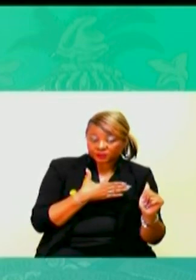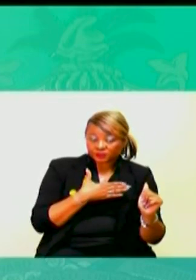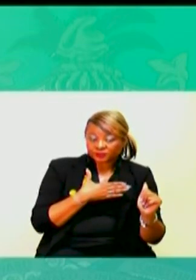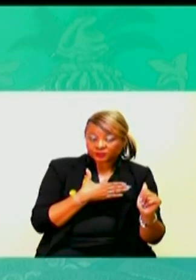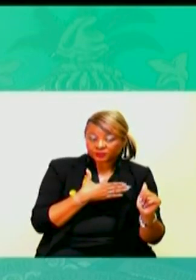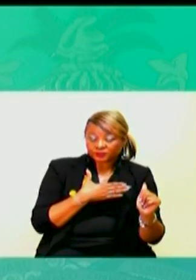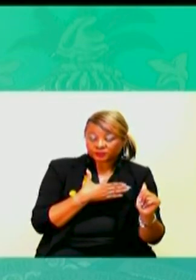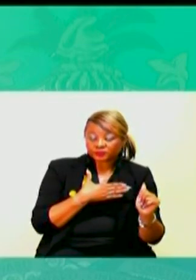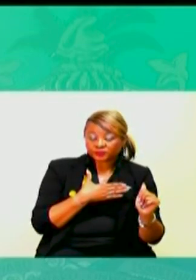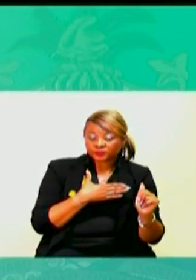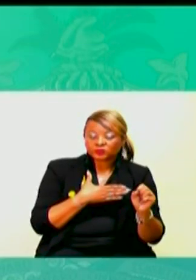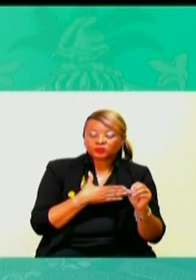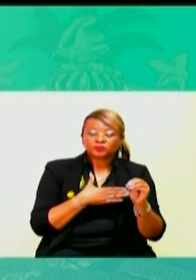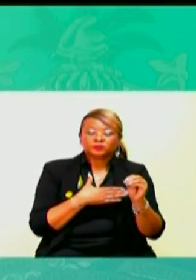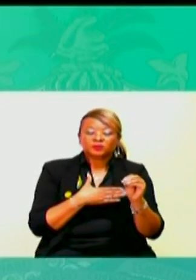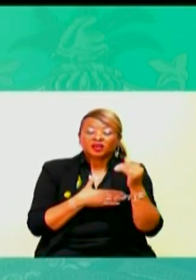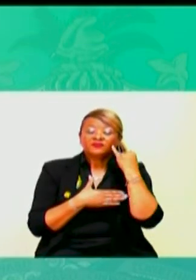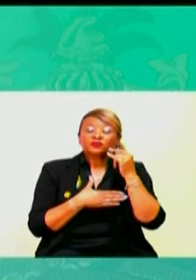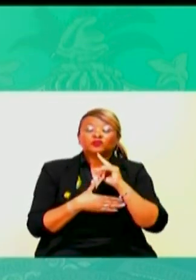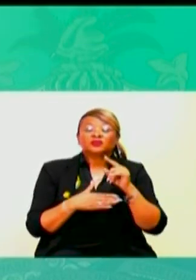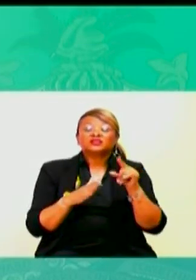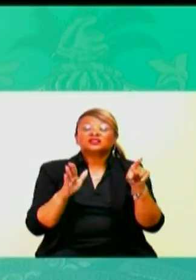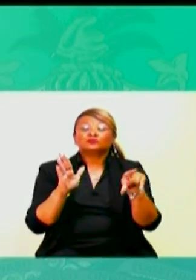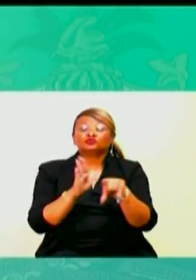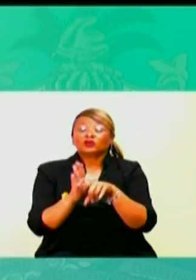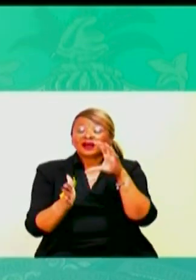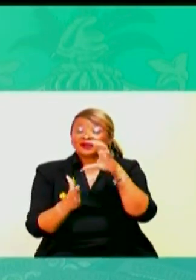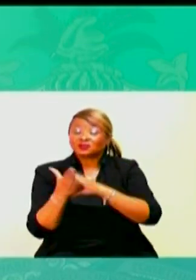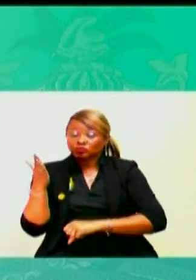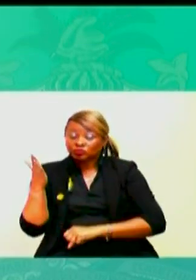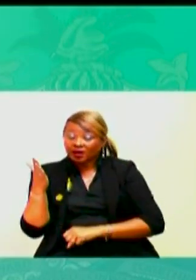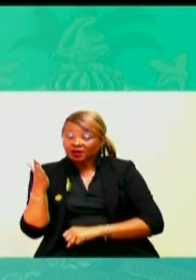Mm. Wow. So if you really subtract